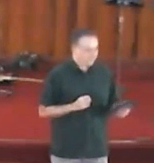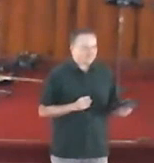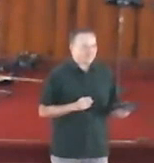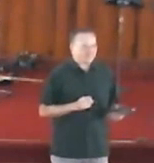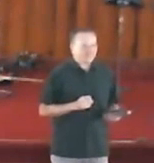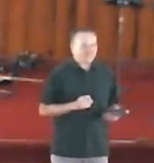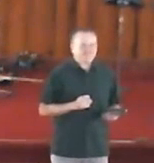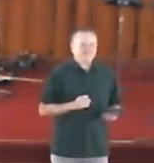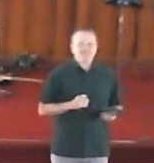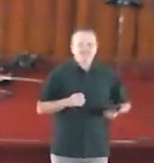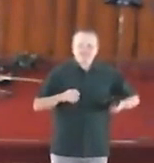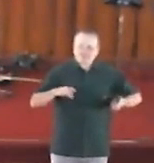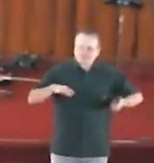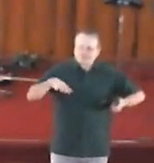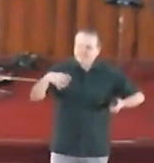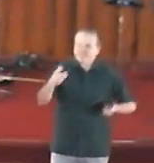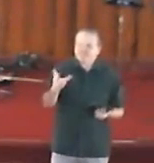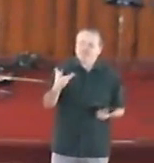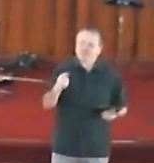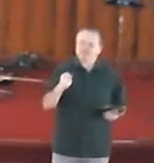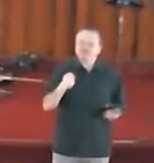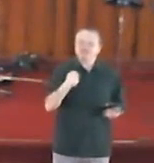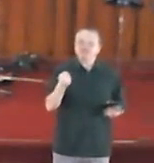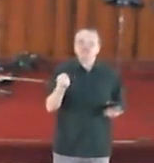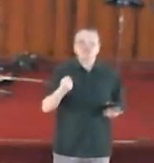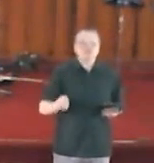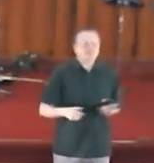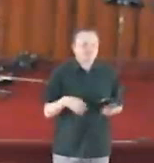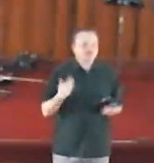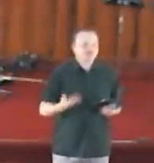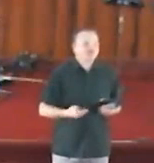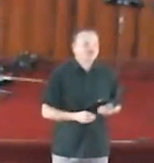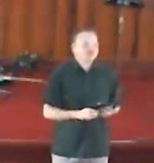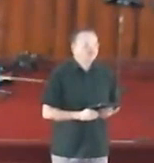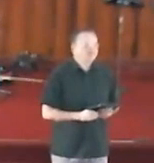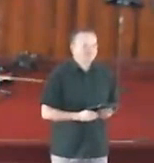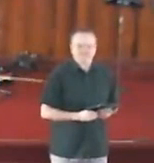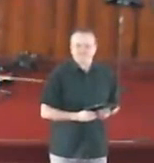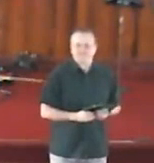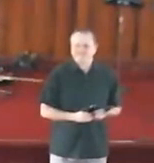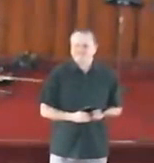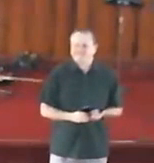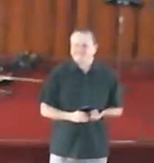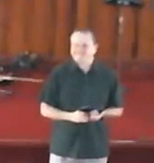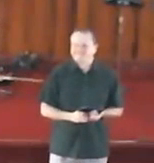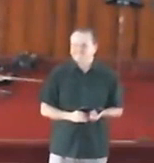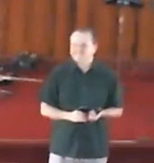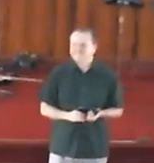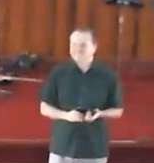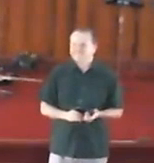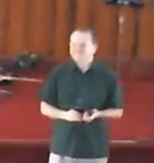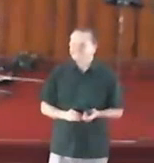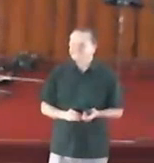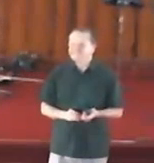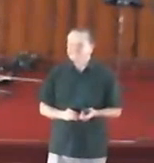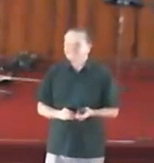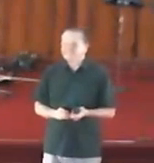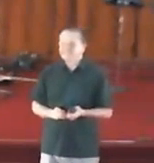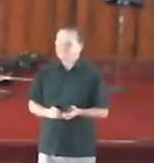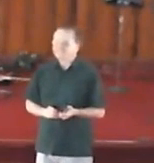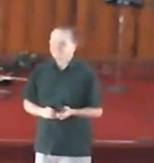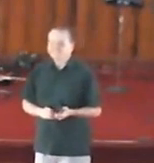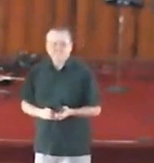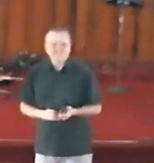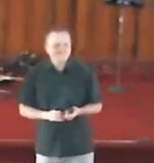question. ¿Y qué más aprendemos de ellos por su respuesta? What can we learn about them because of what they